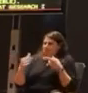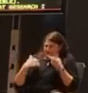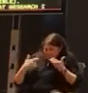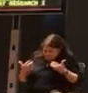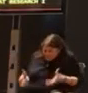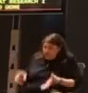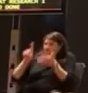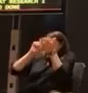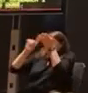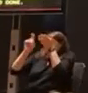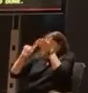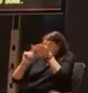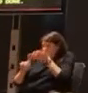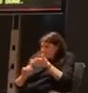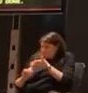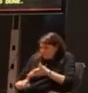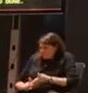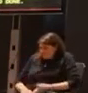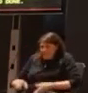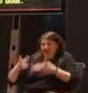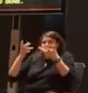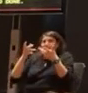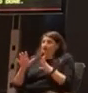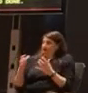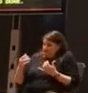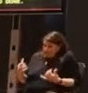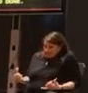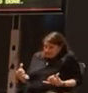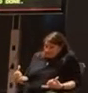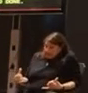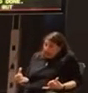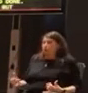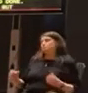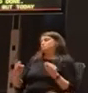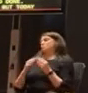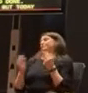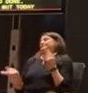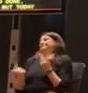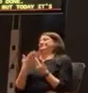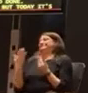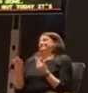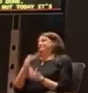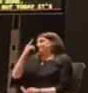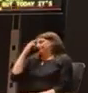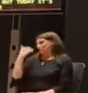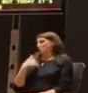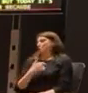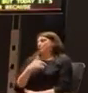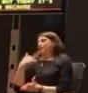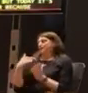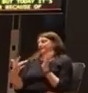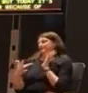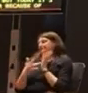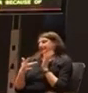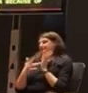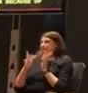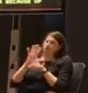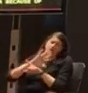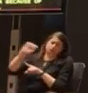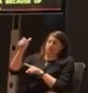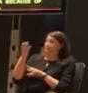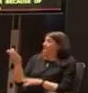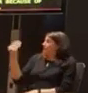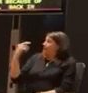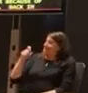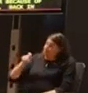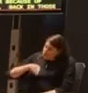done. But today it's much easier because of technology. Back in those days, you